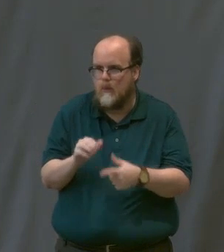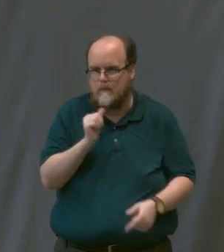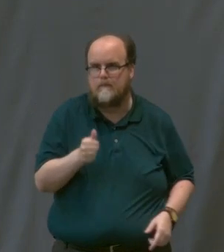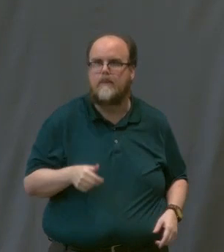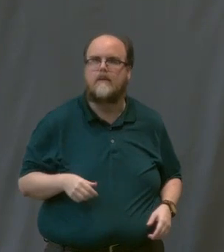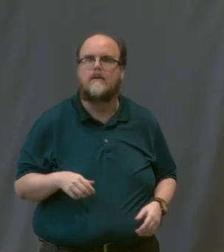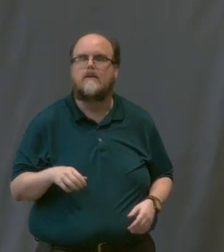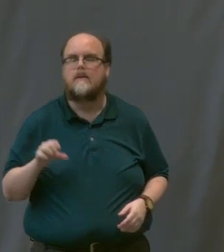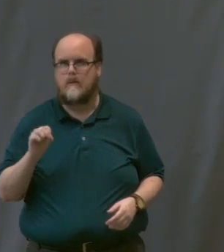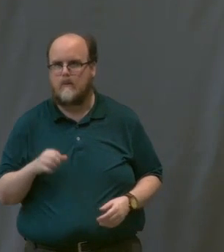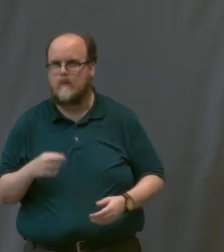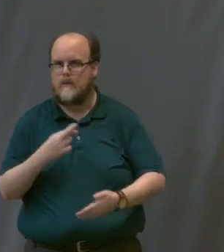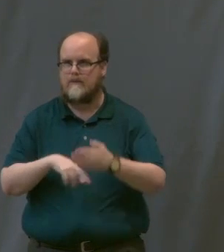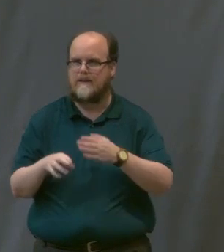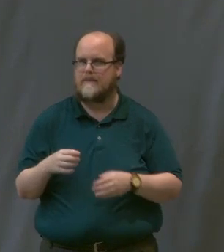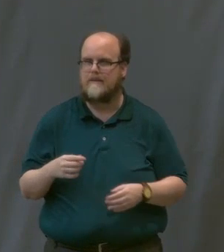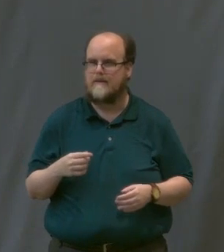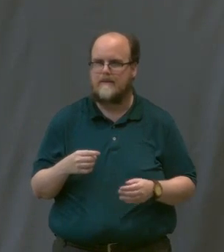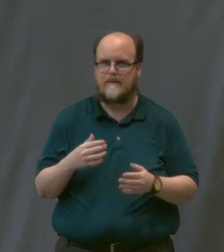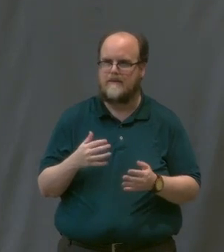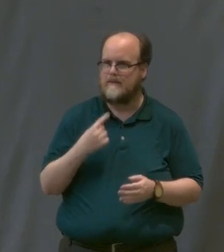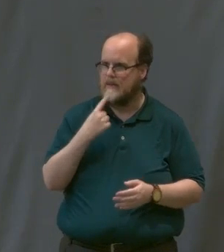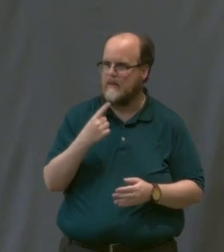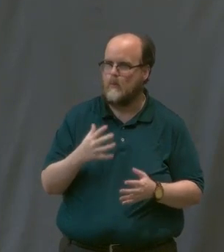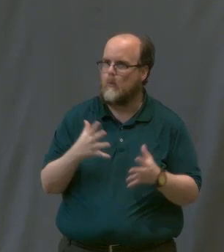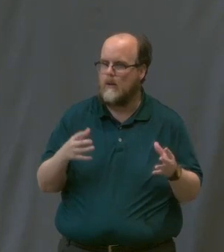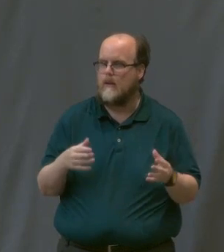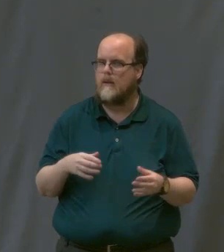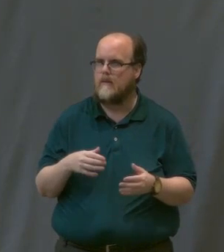So, what does Revelation say about this term, rest in peace?